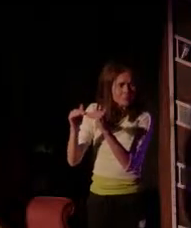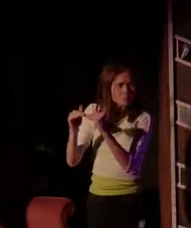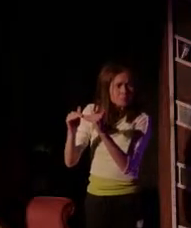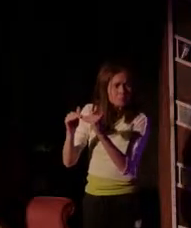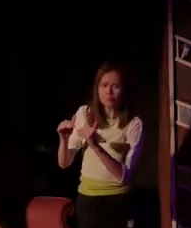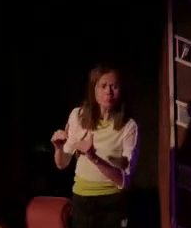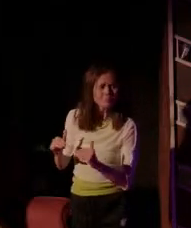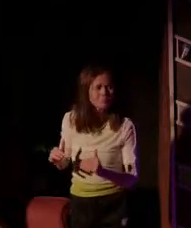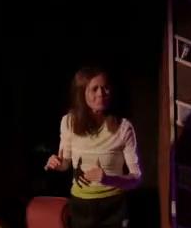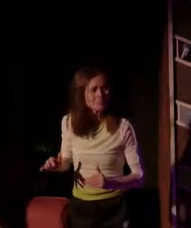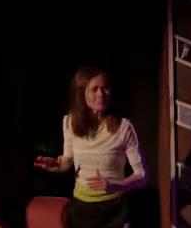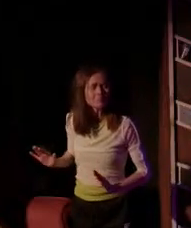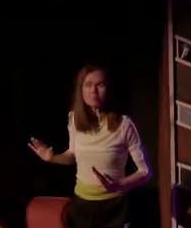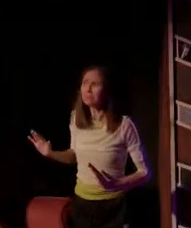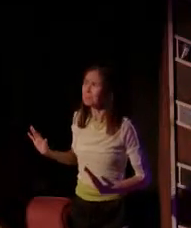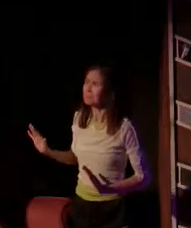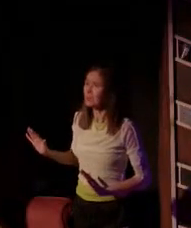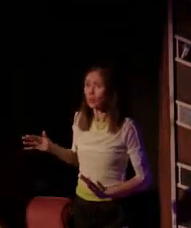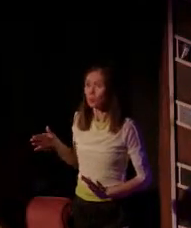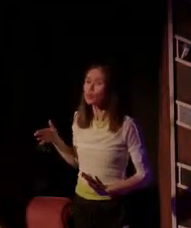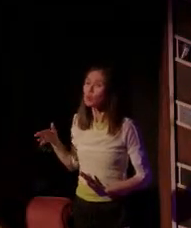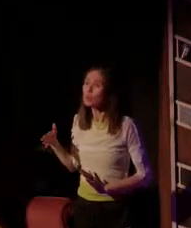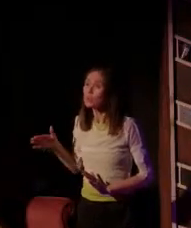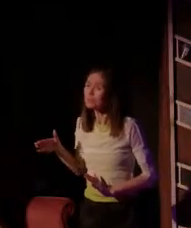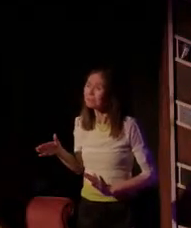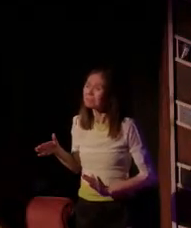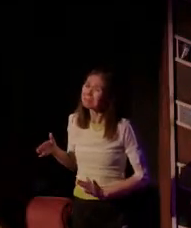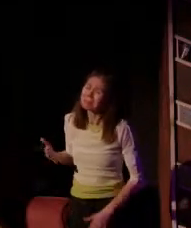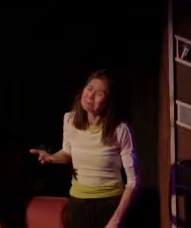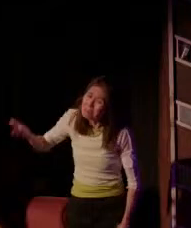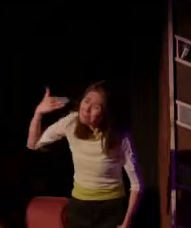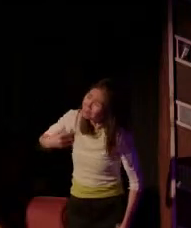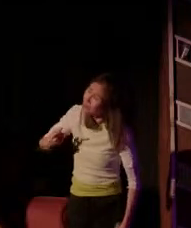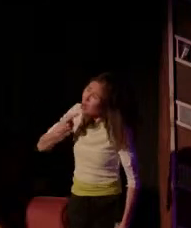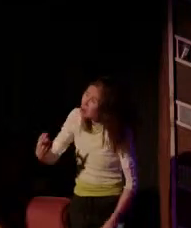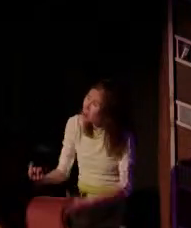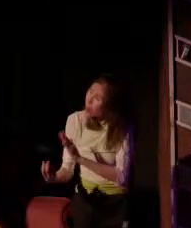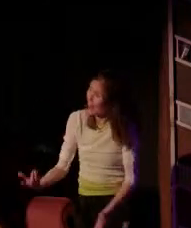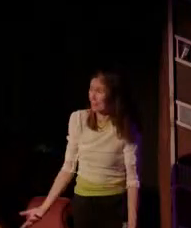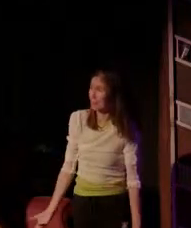gone. I told you what would come of this.